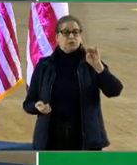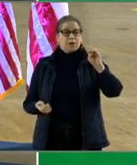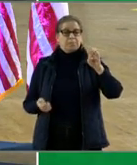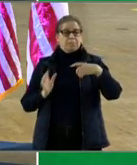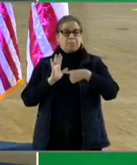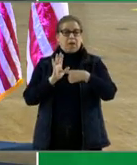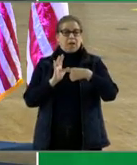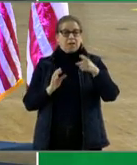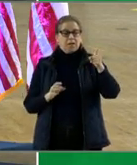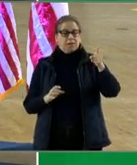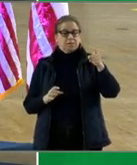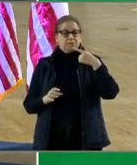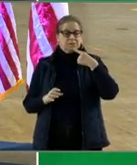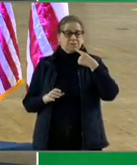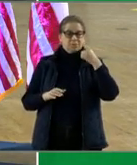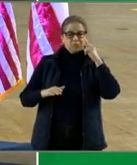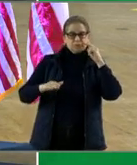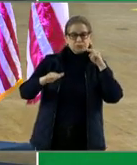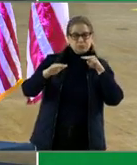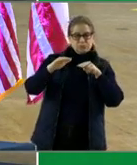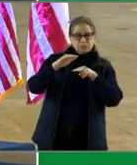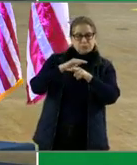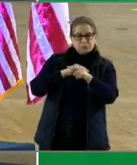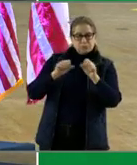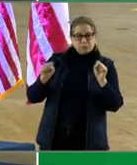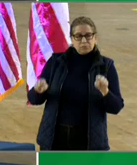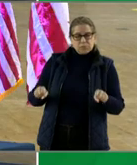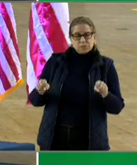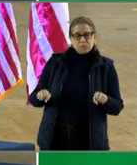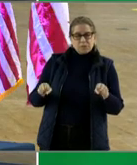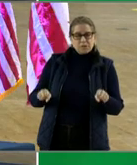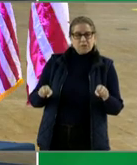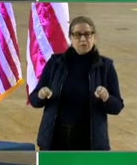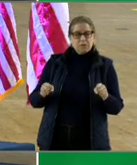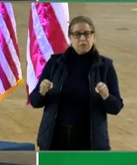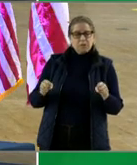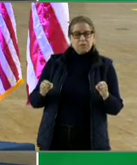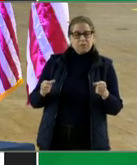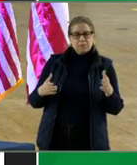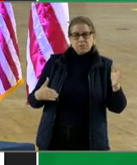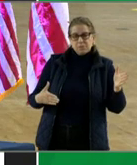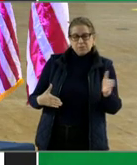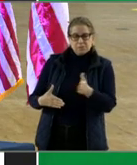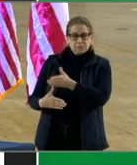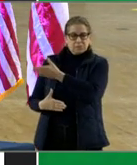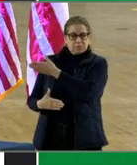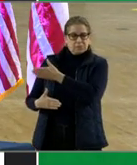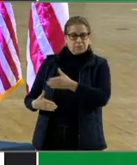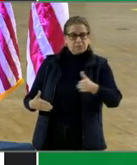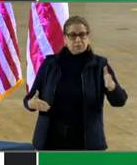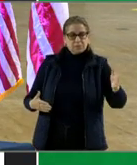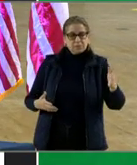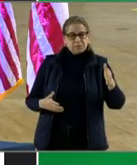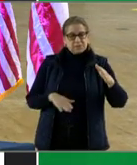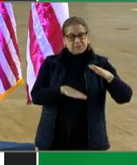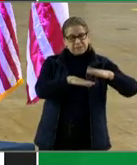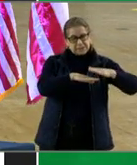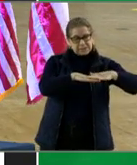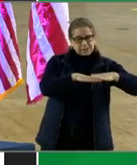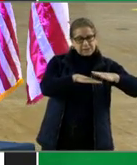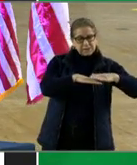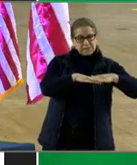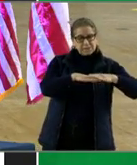experience a range of loss of life in our city. The mild estimate is that